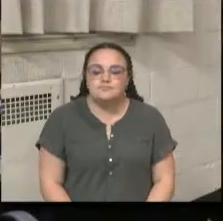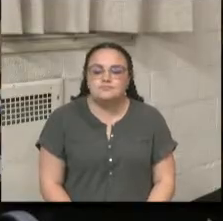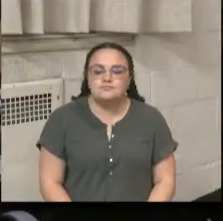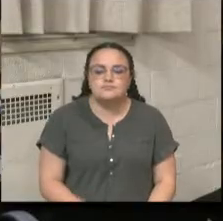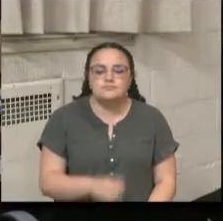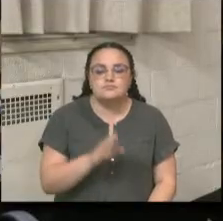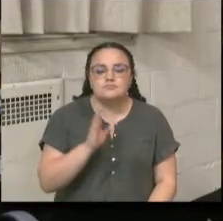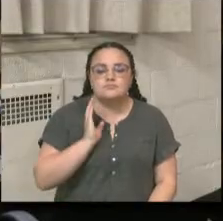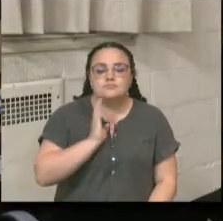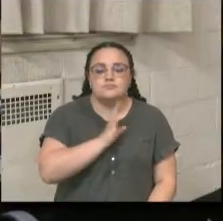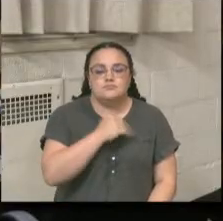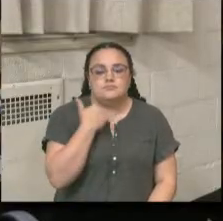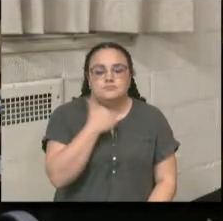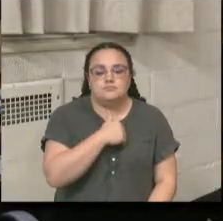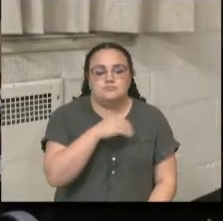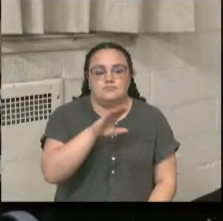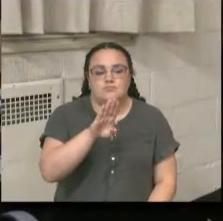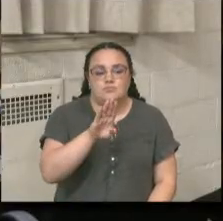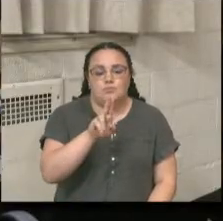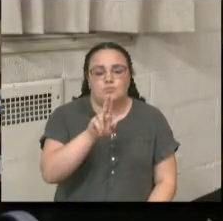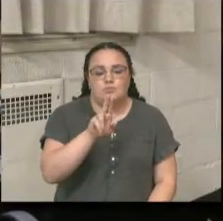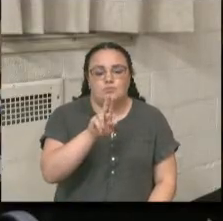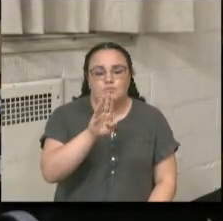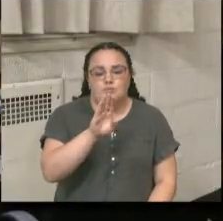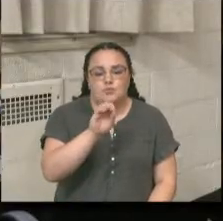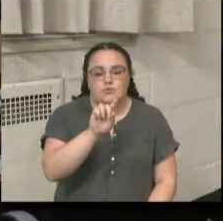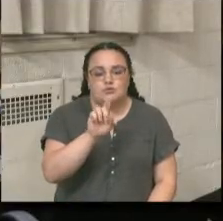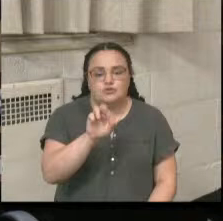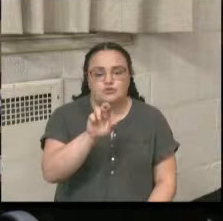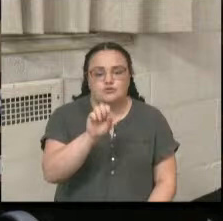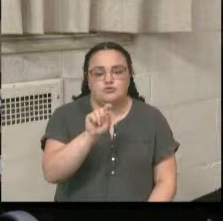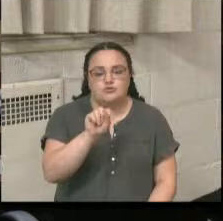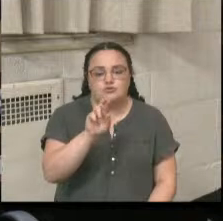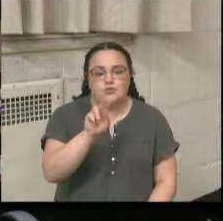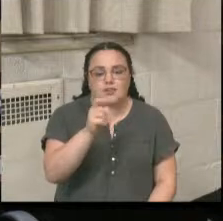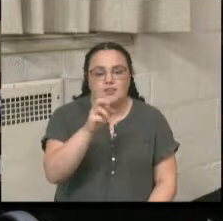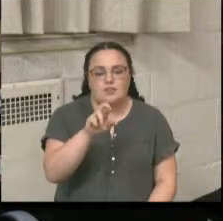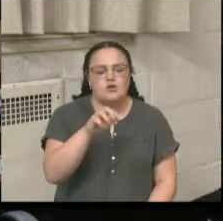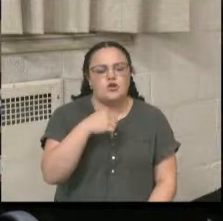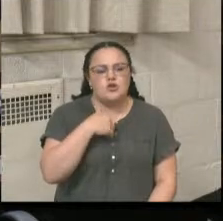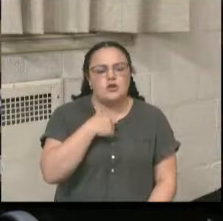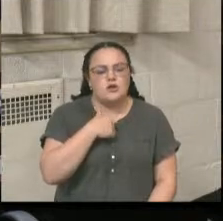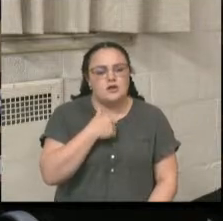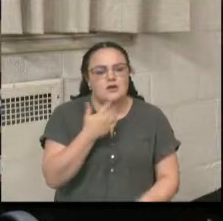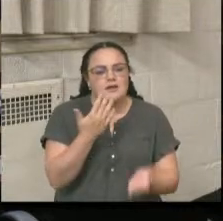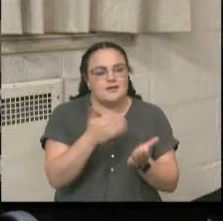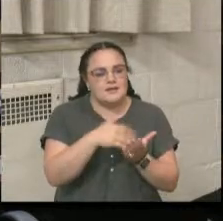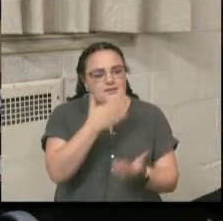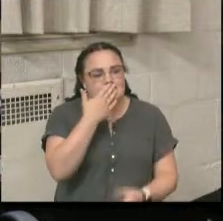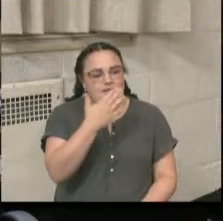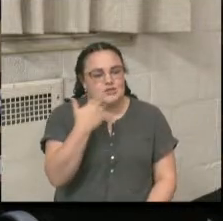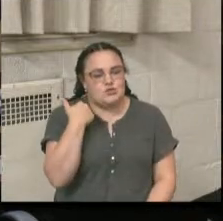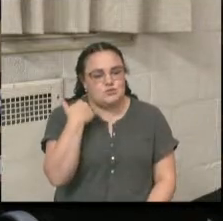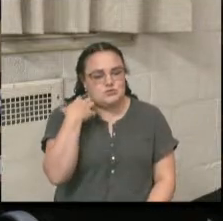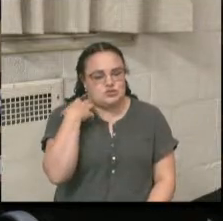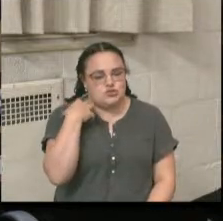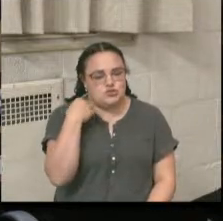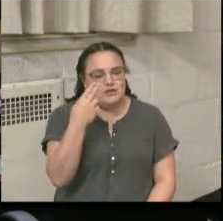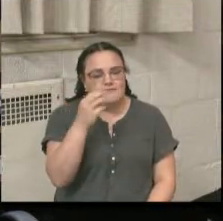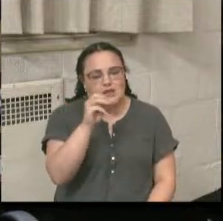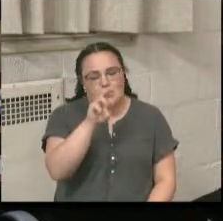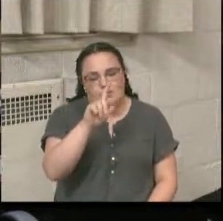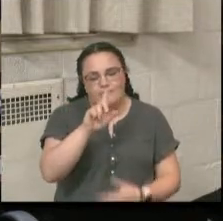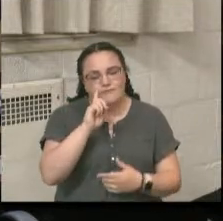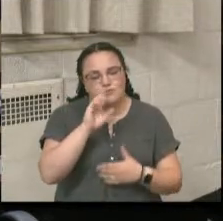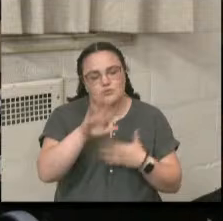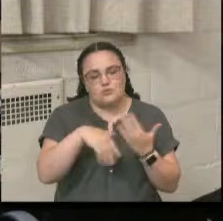Board Member Boozer Strother. Yeah, thank you so much. And I want to once again thank Chief Howell for all your work this